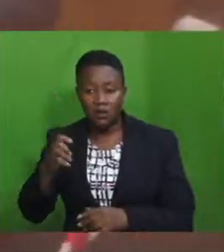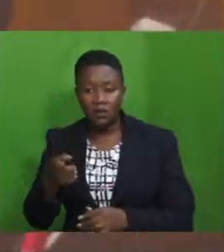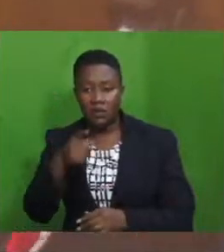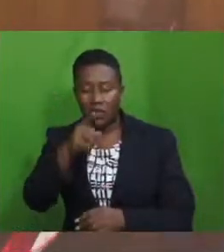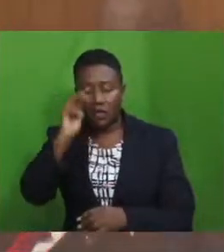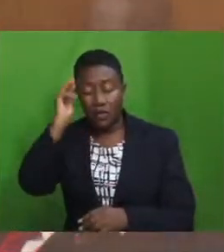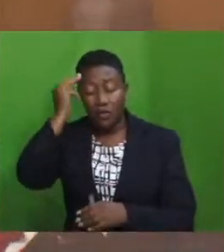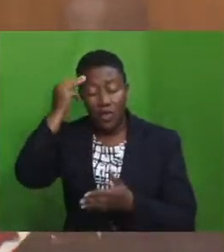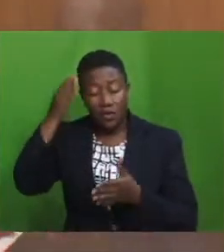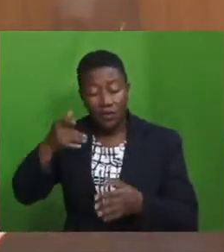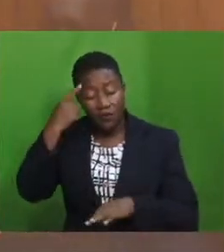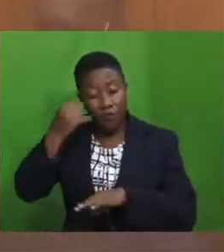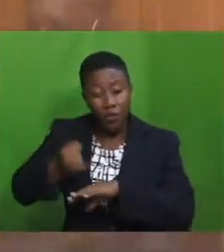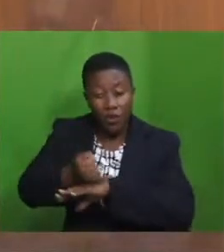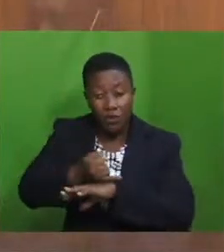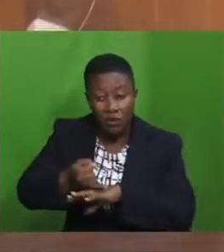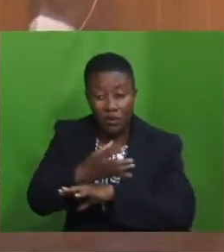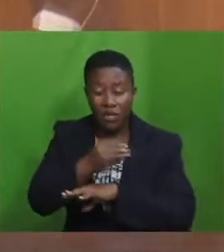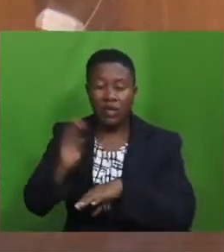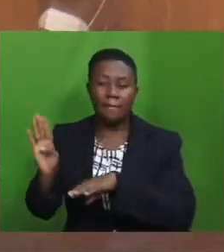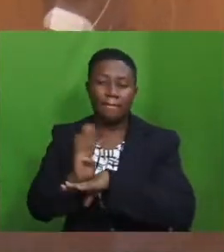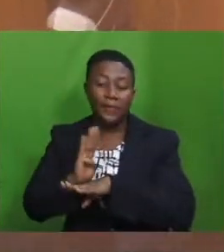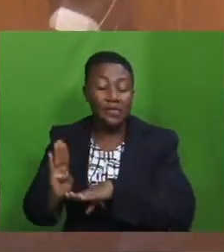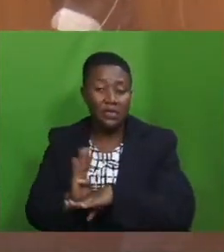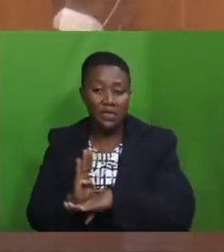Industry and Trade.